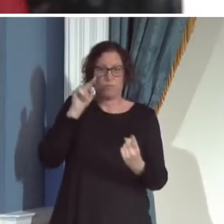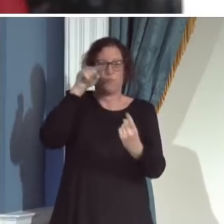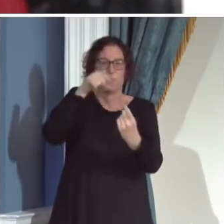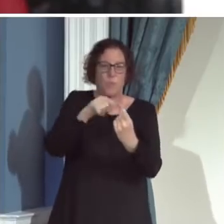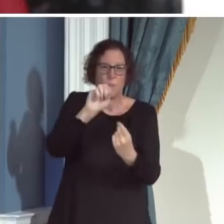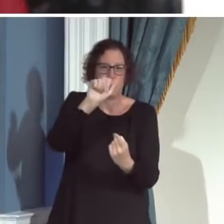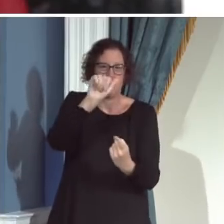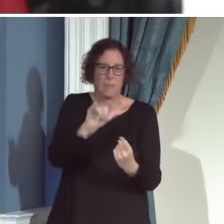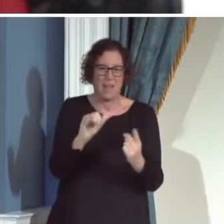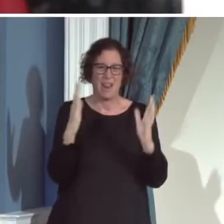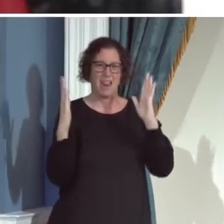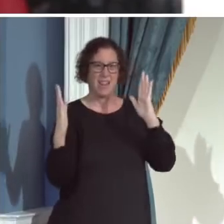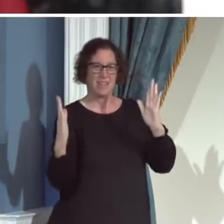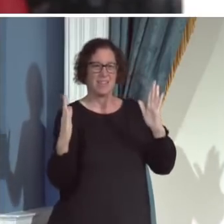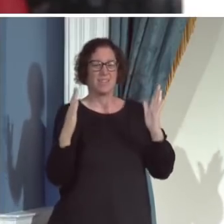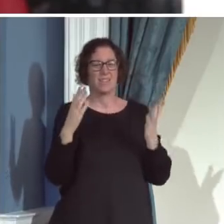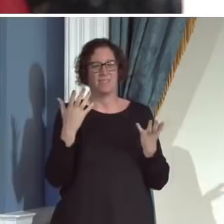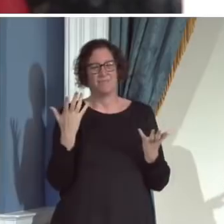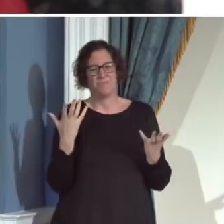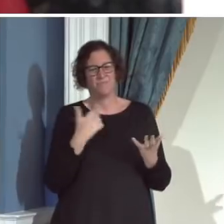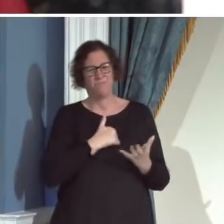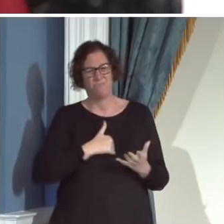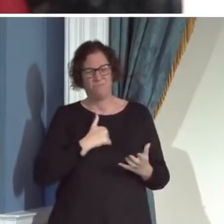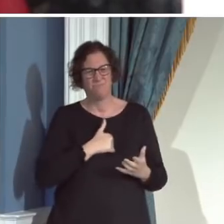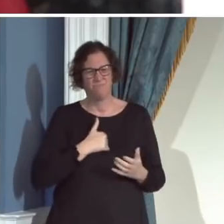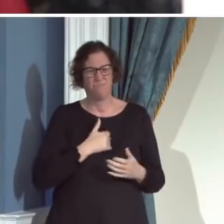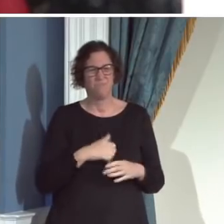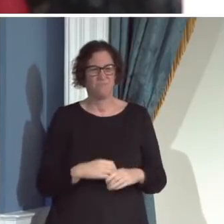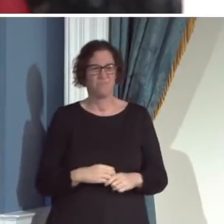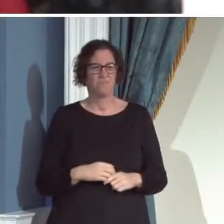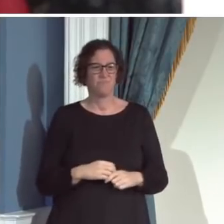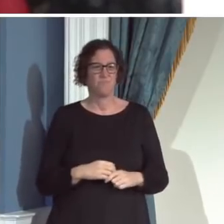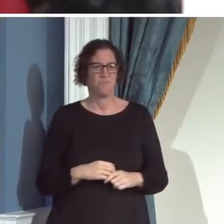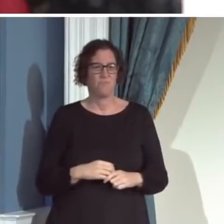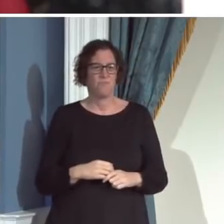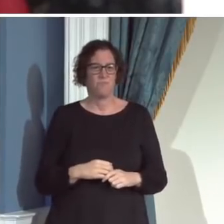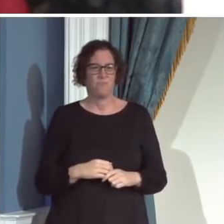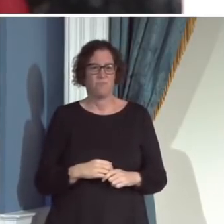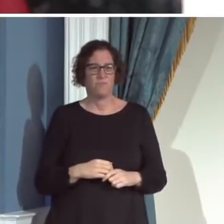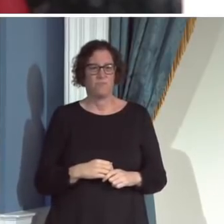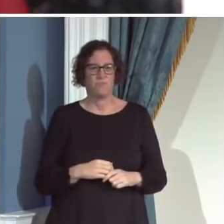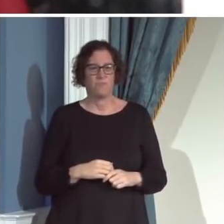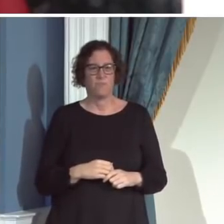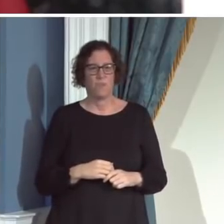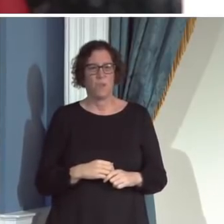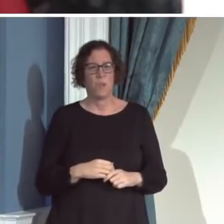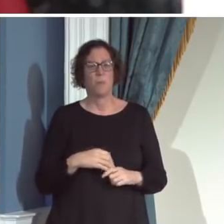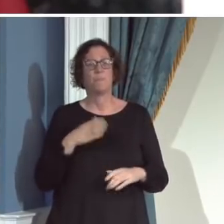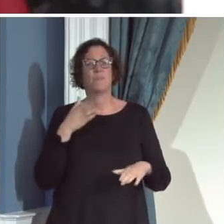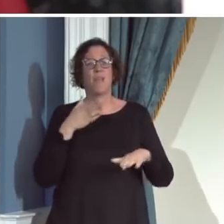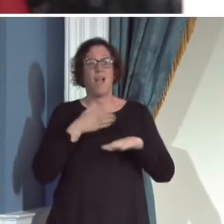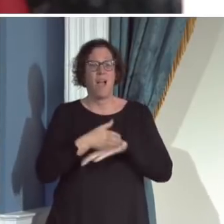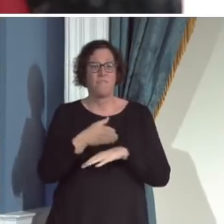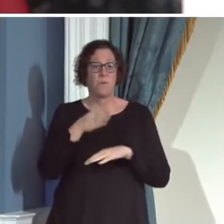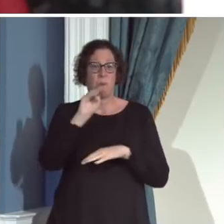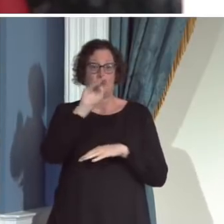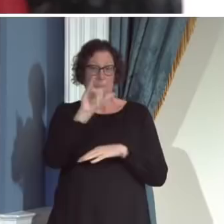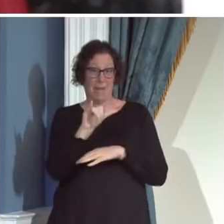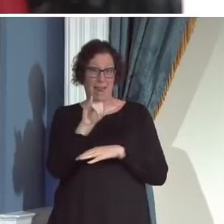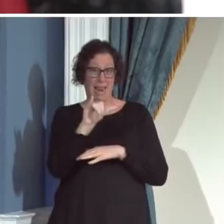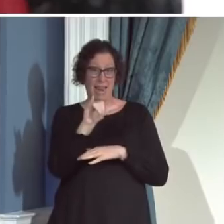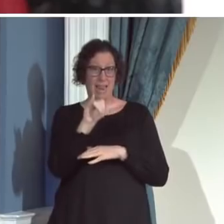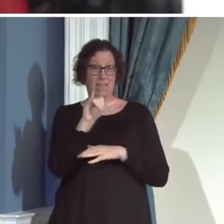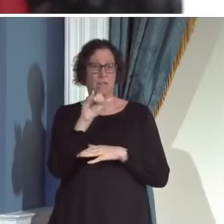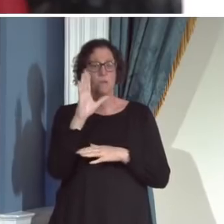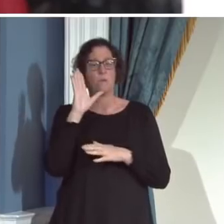the kind of constant level of increase that we've been dealing with in recent weeks. So